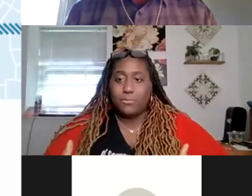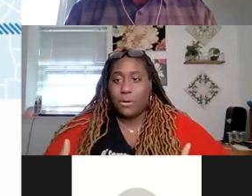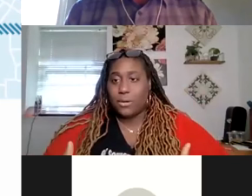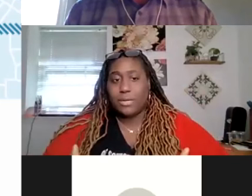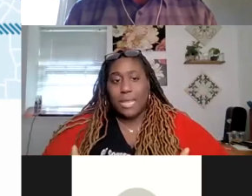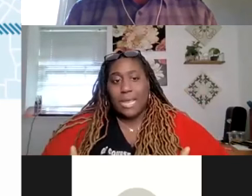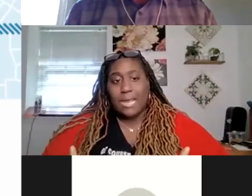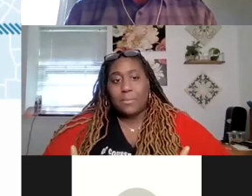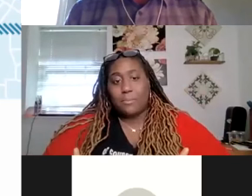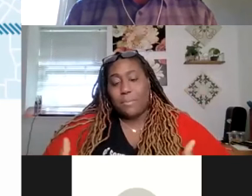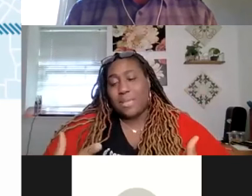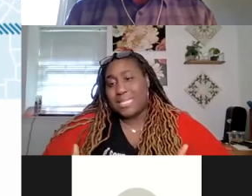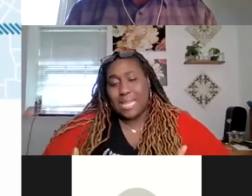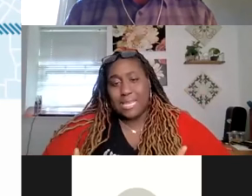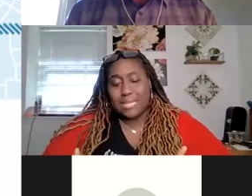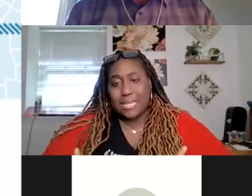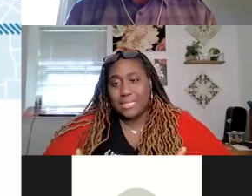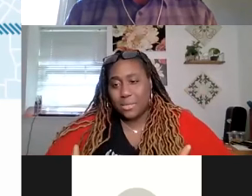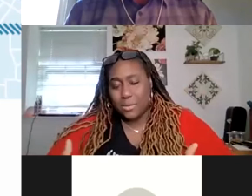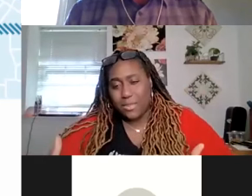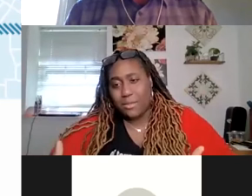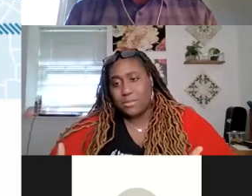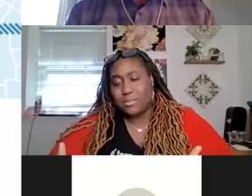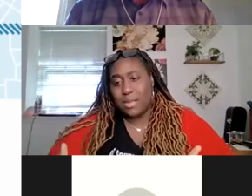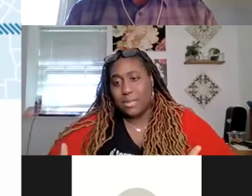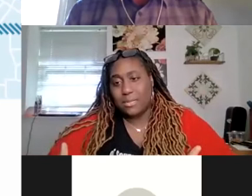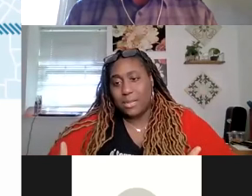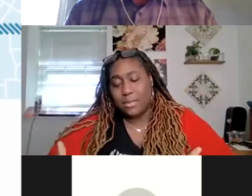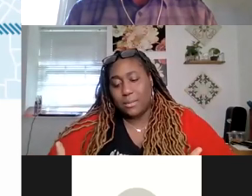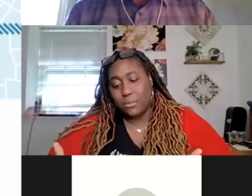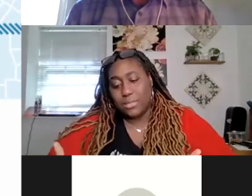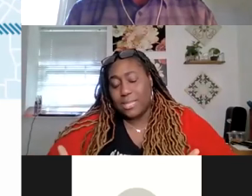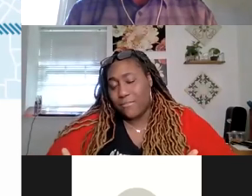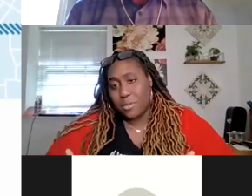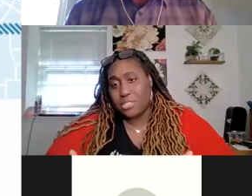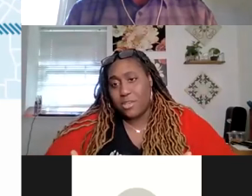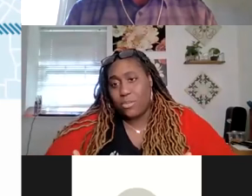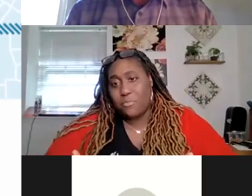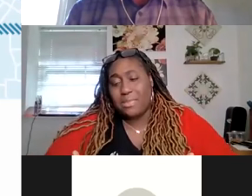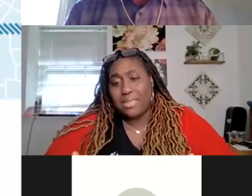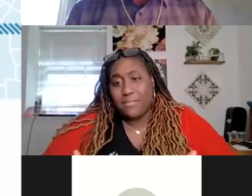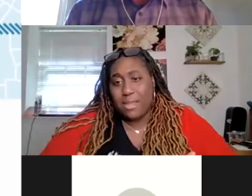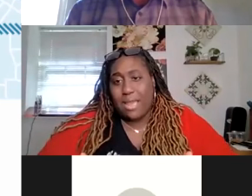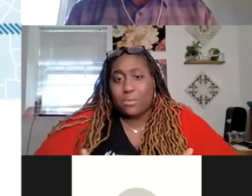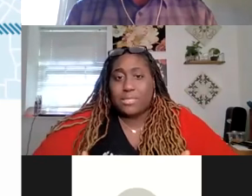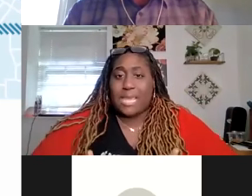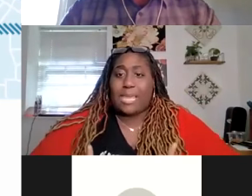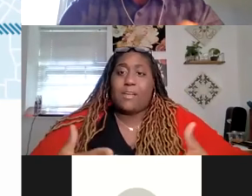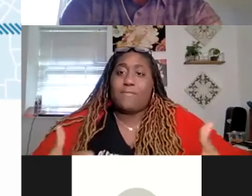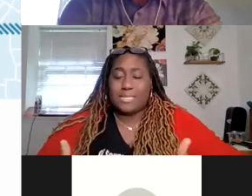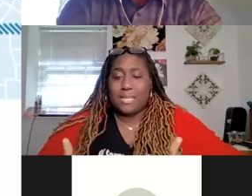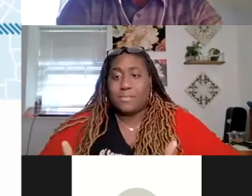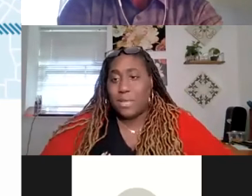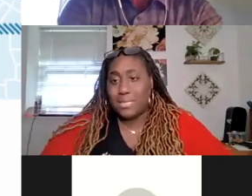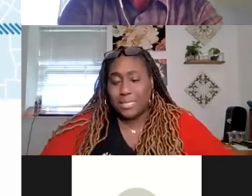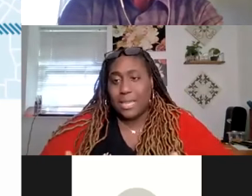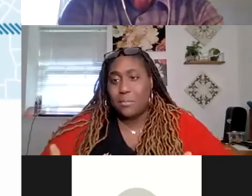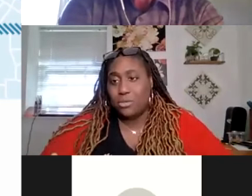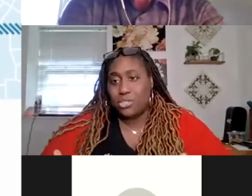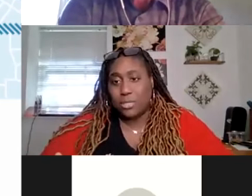how do we move forward by maintaining and dealing with our own with the information that we've been given? How do we take care of